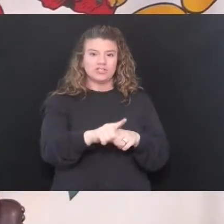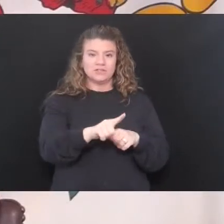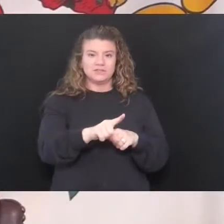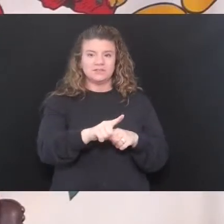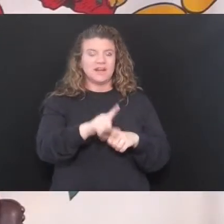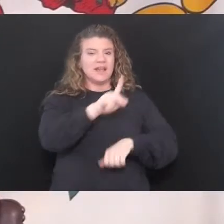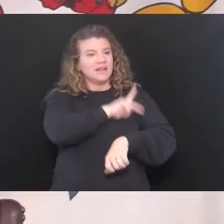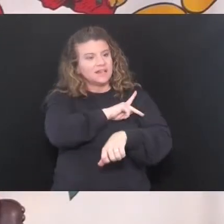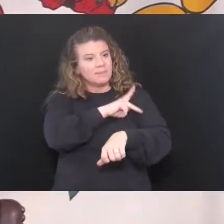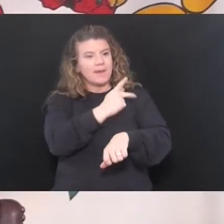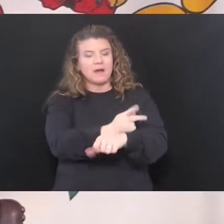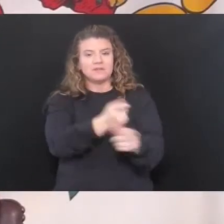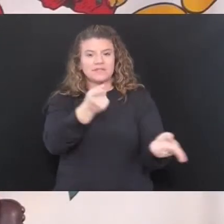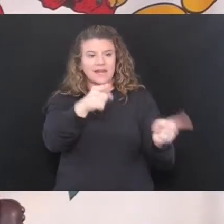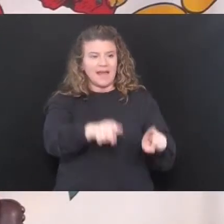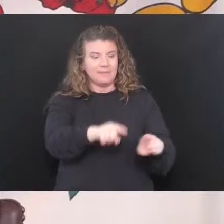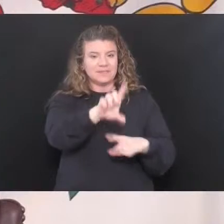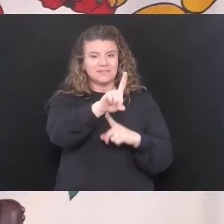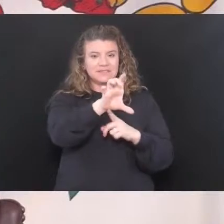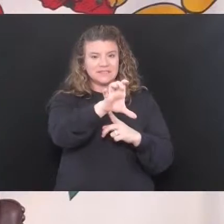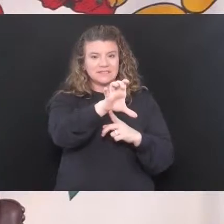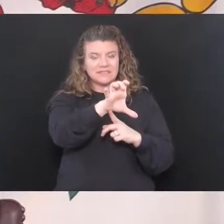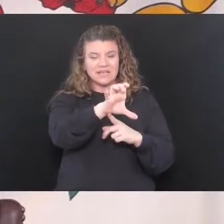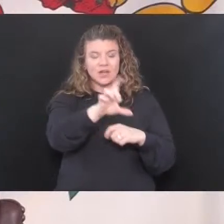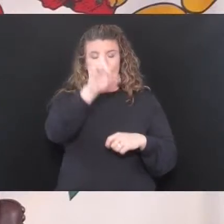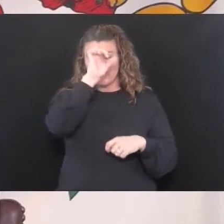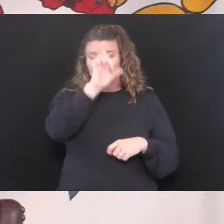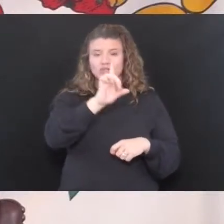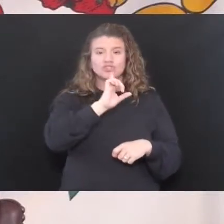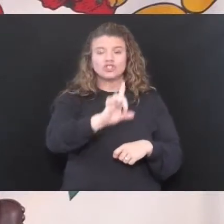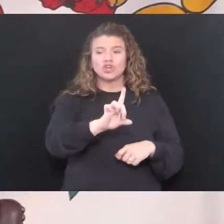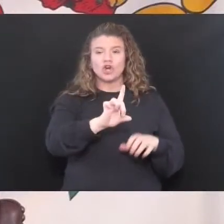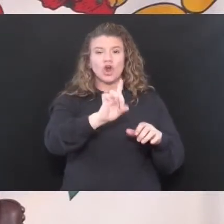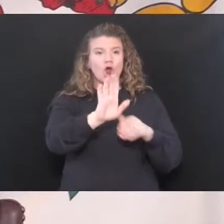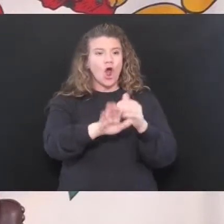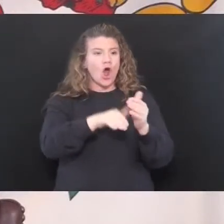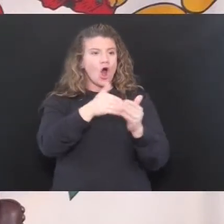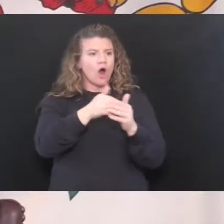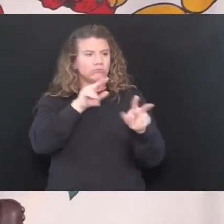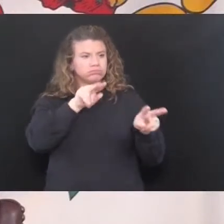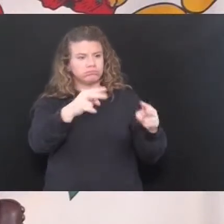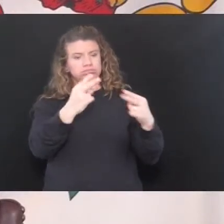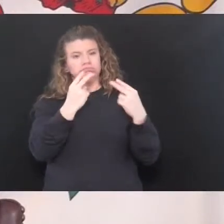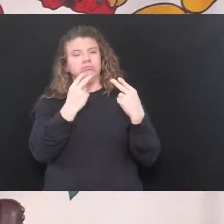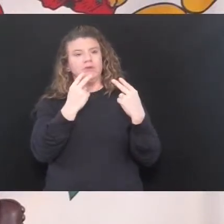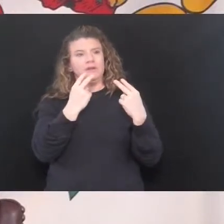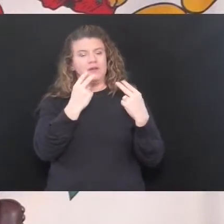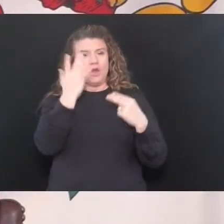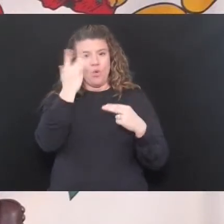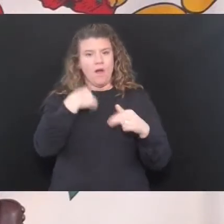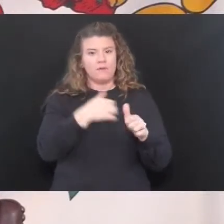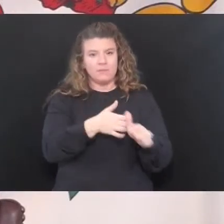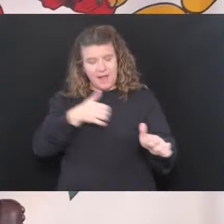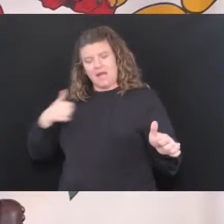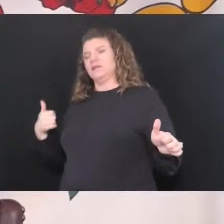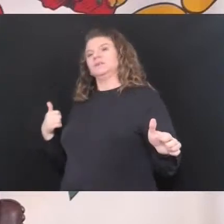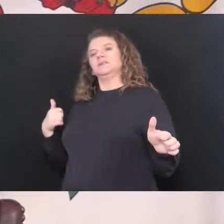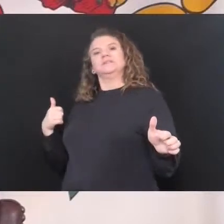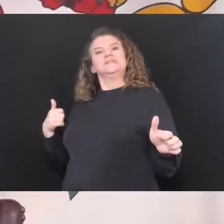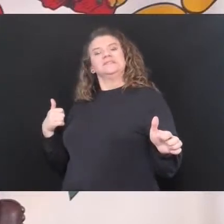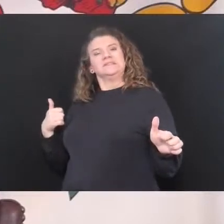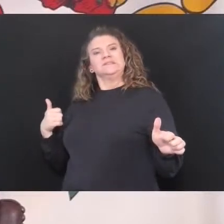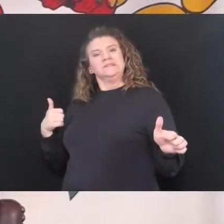the powers to be in D.C. were absolutely all over us because we were so far behind it was